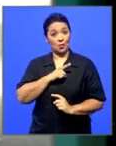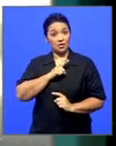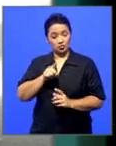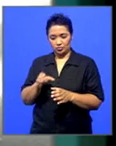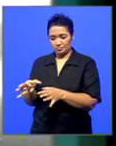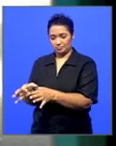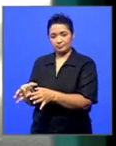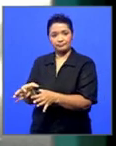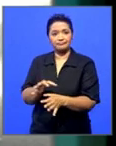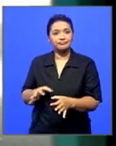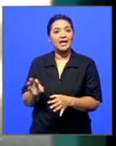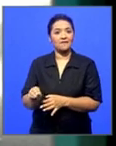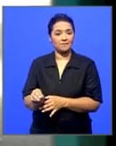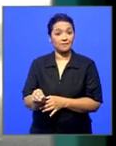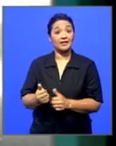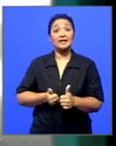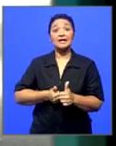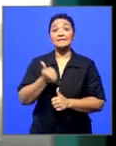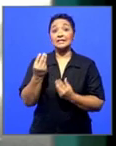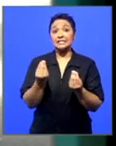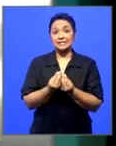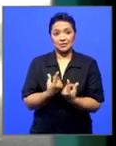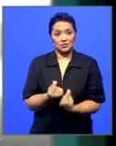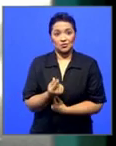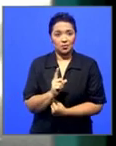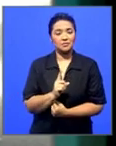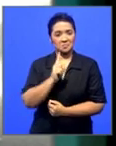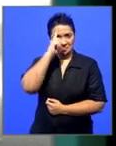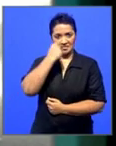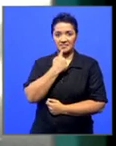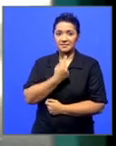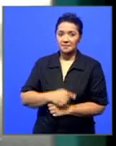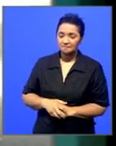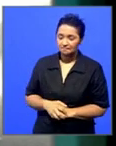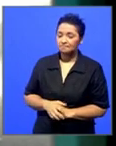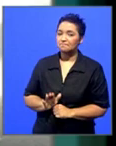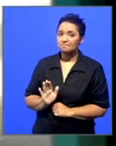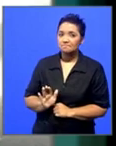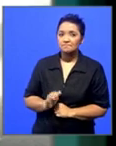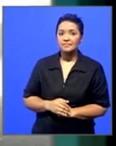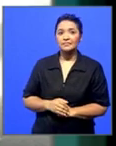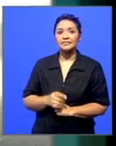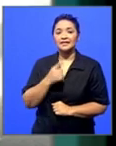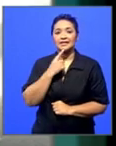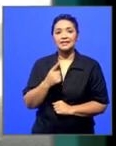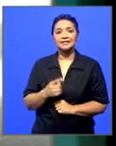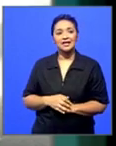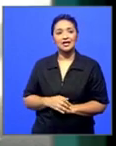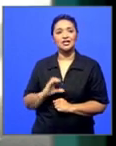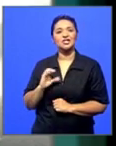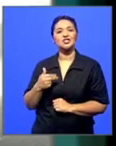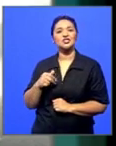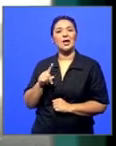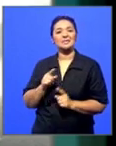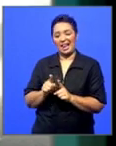Island. And the first thing, of course, Mandela said to us, he called us chaps, which I didn't